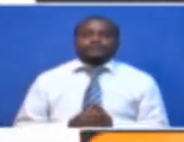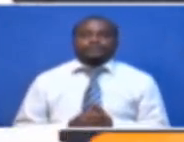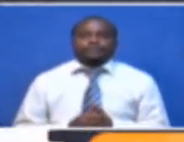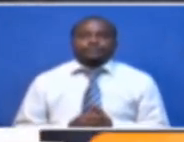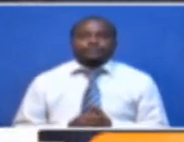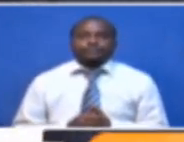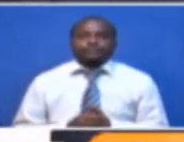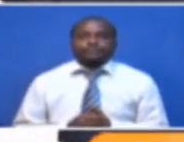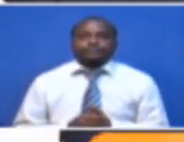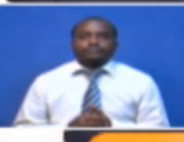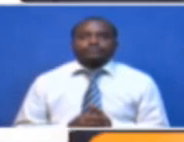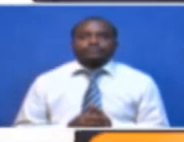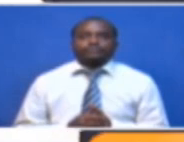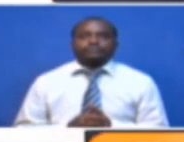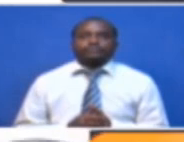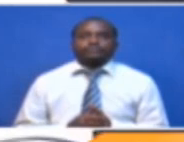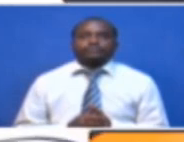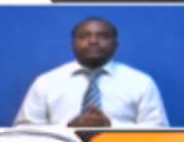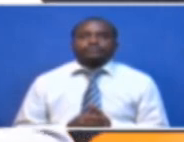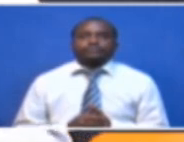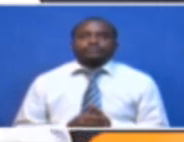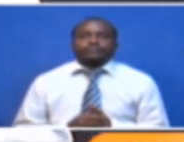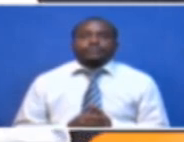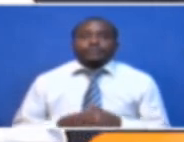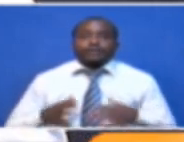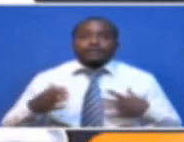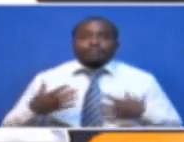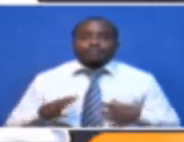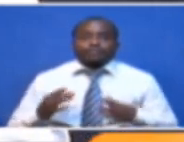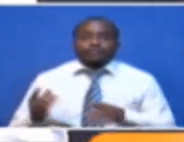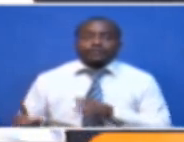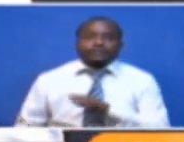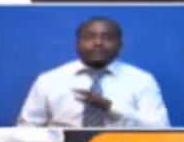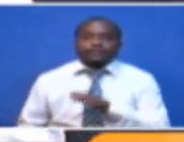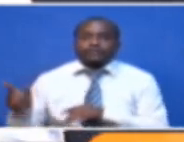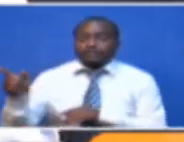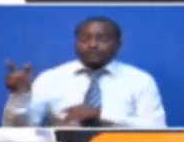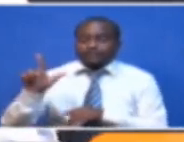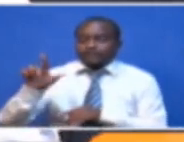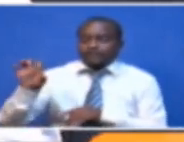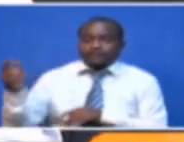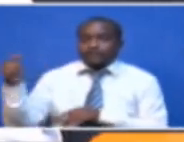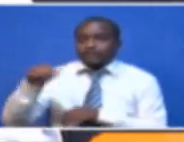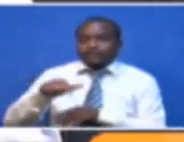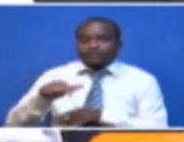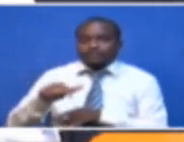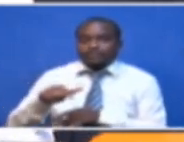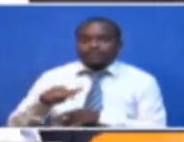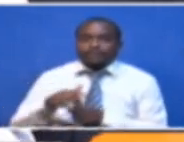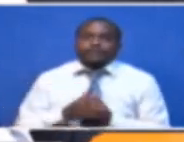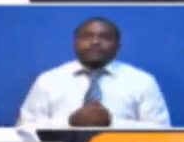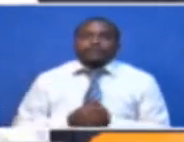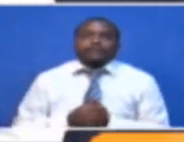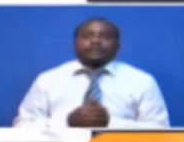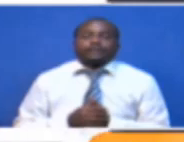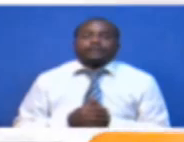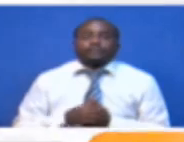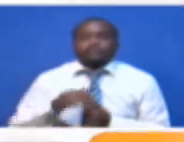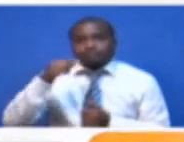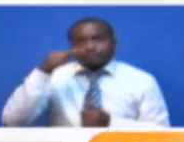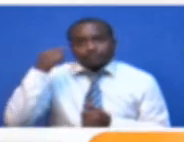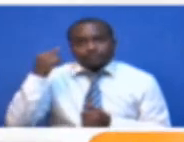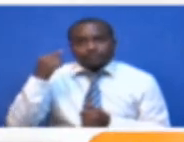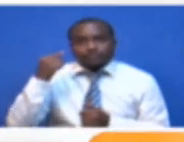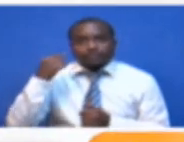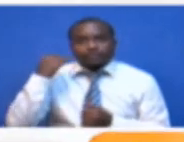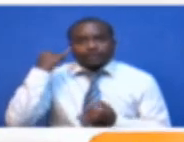are so... Lee Njiru shows up, and I tell you, this whole place goes crazy because of the insights